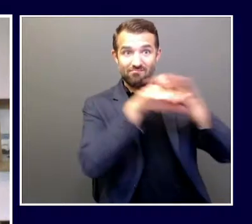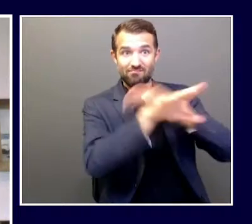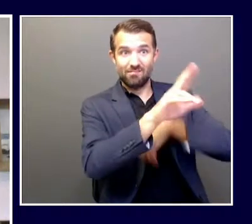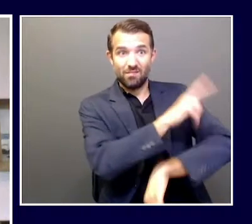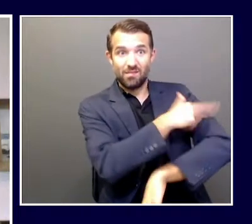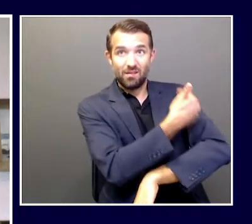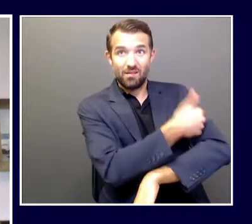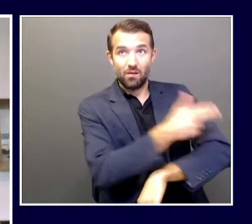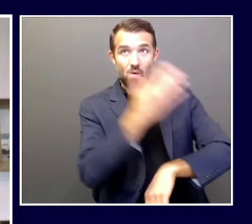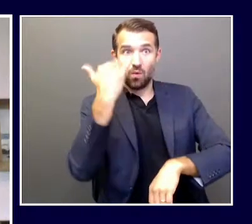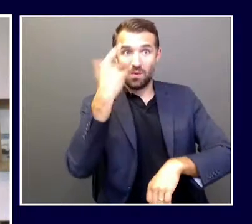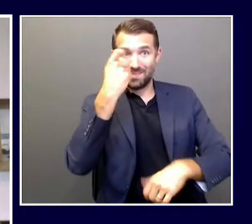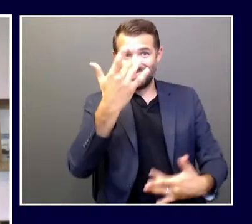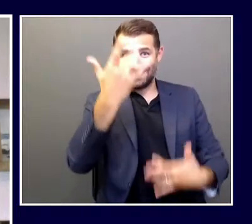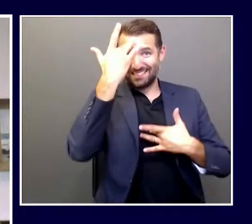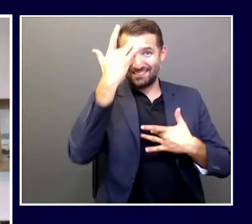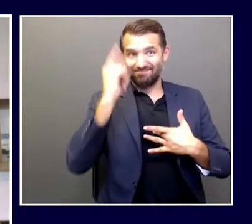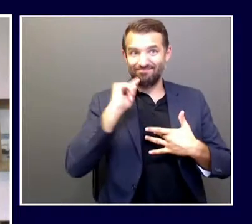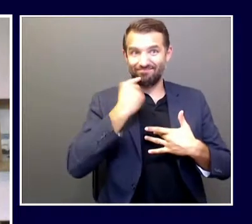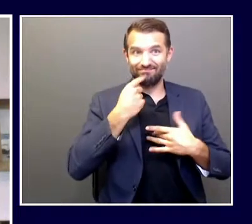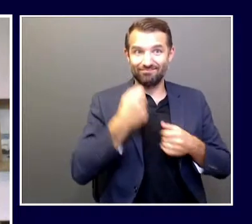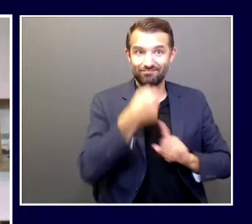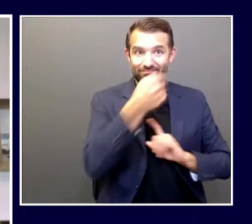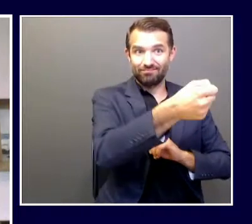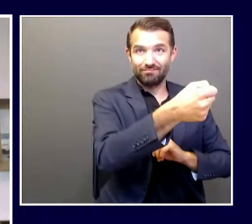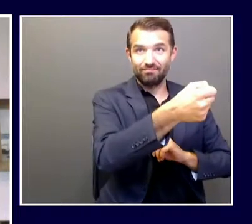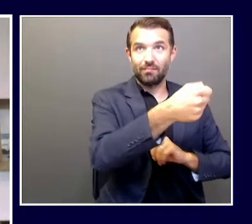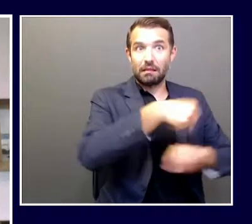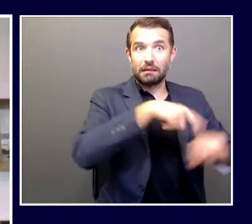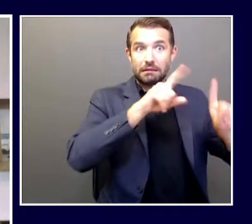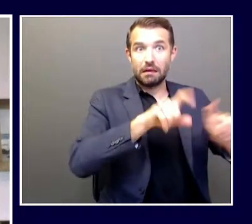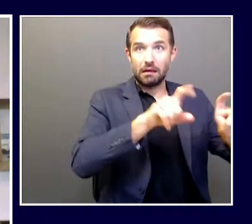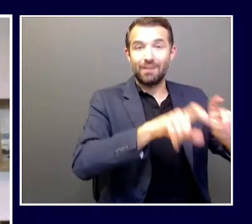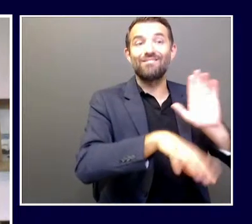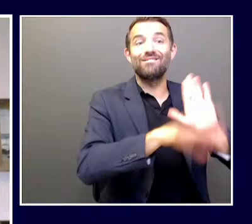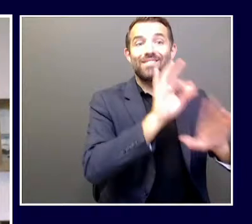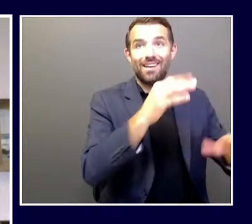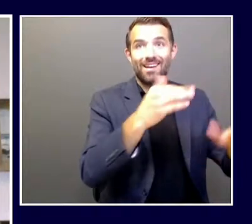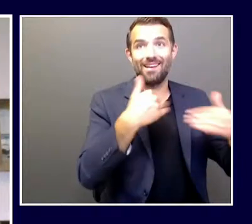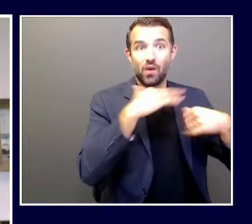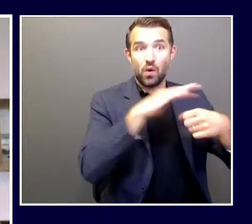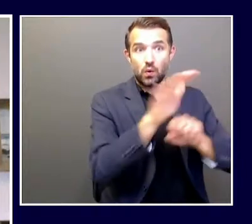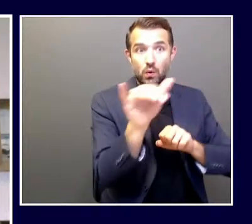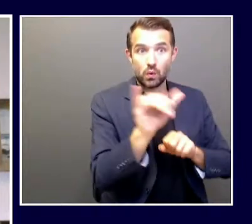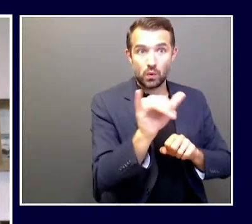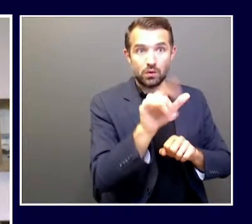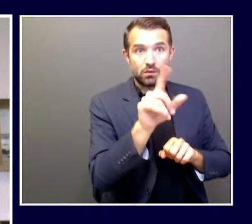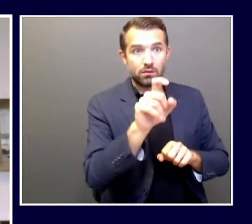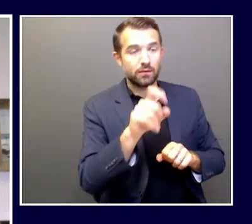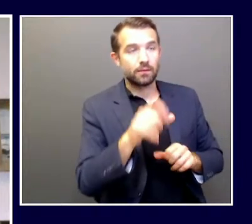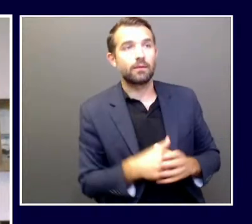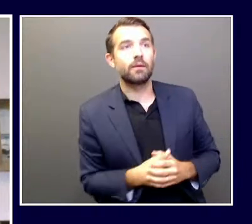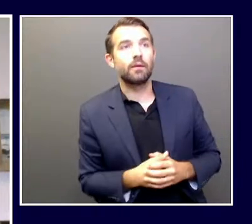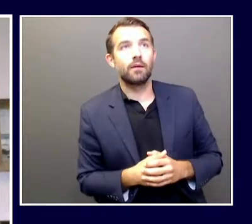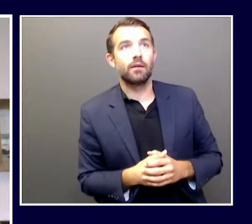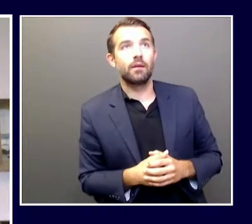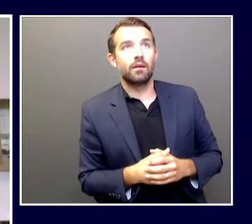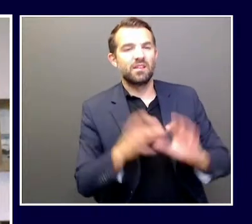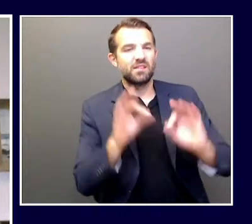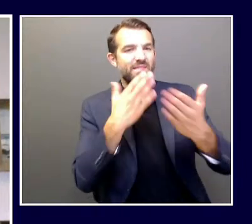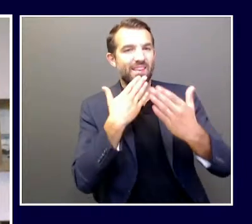for clarifying that, Amy. No, I am aware of... No. So in general, what I'm referring to